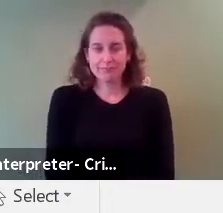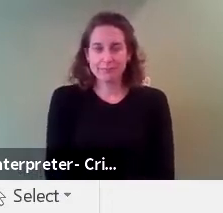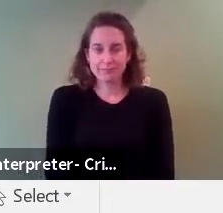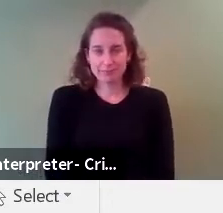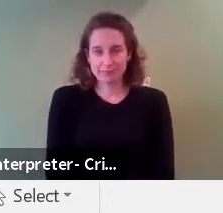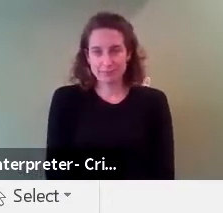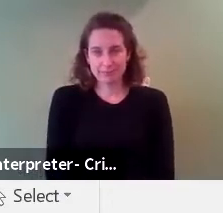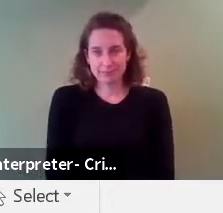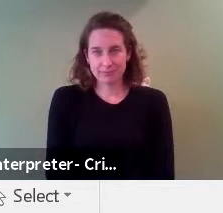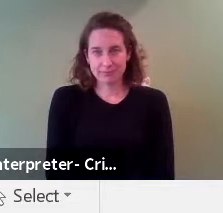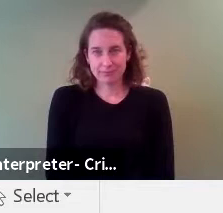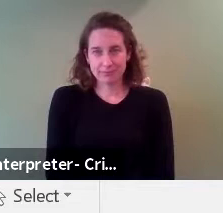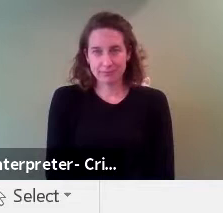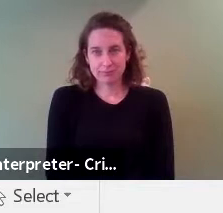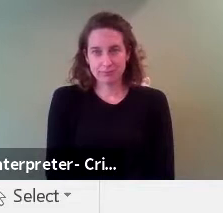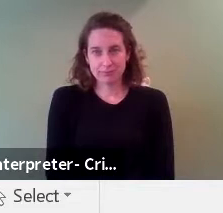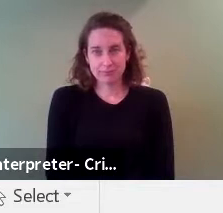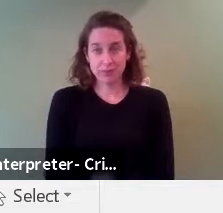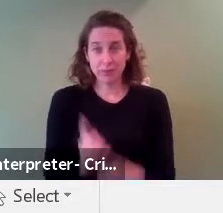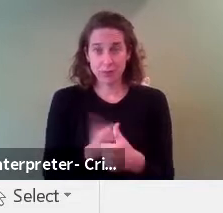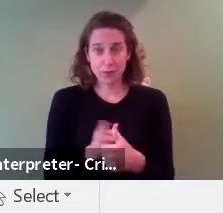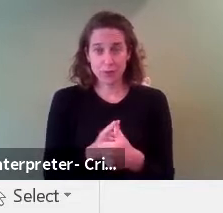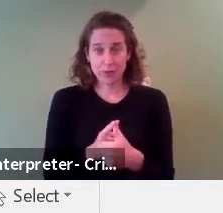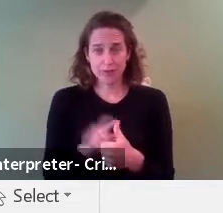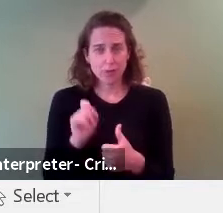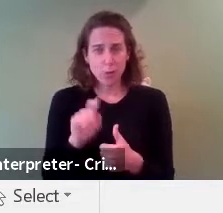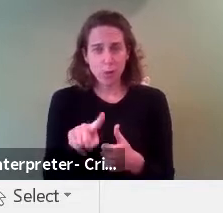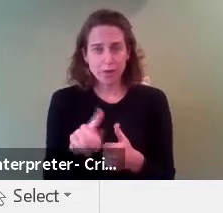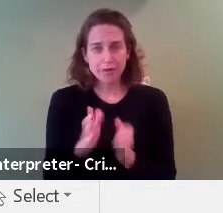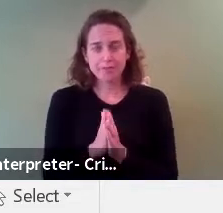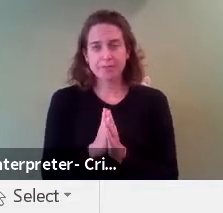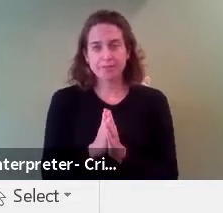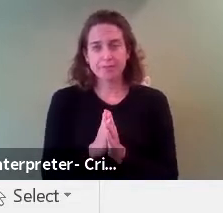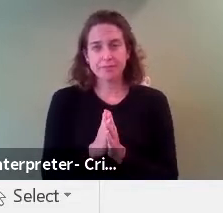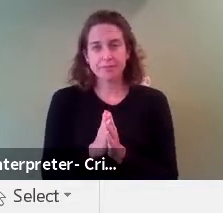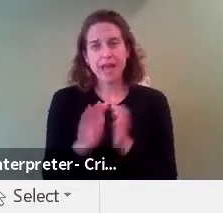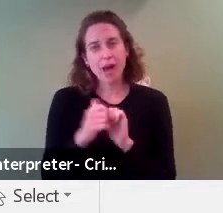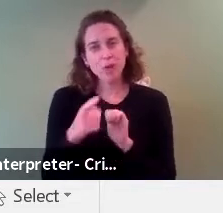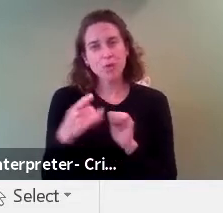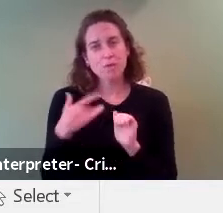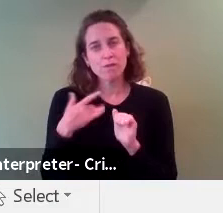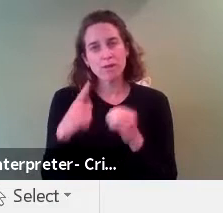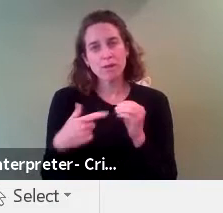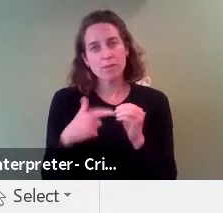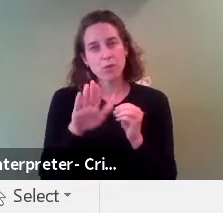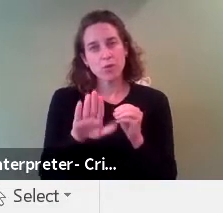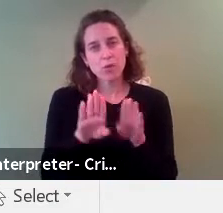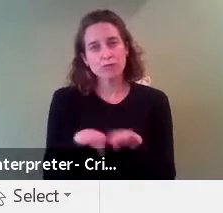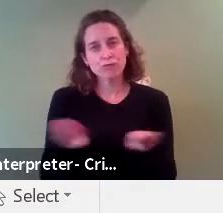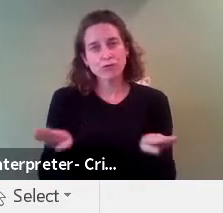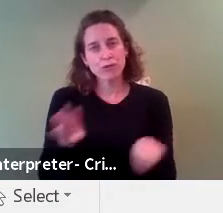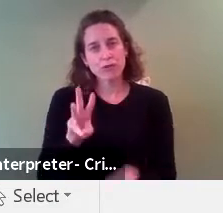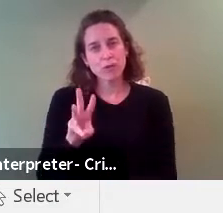those questions is, how do you feel about your child's